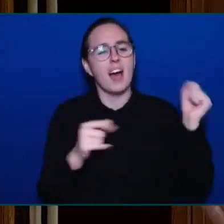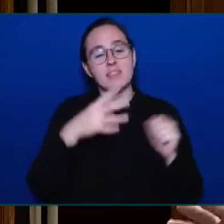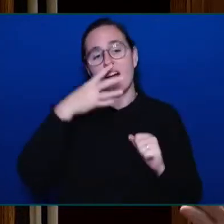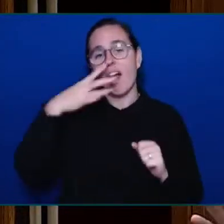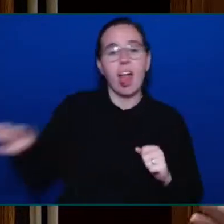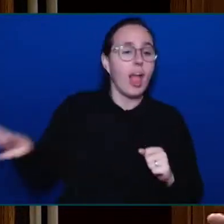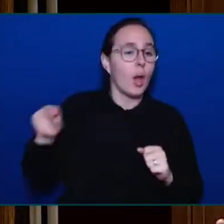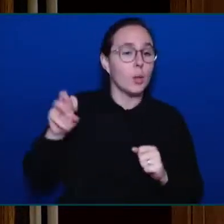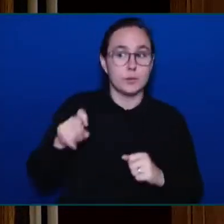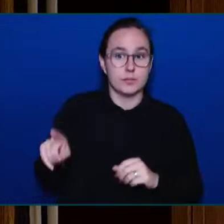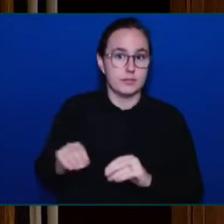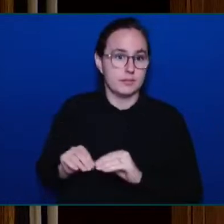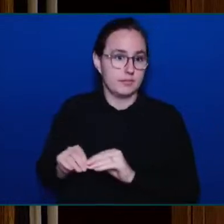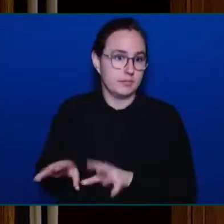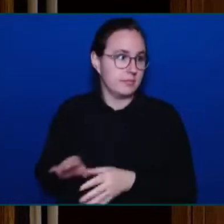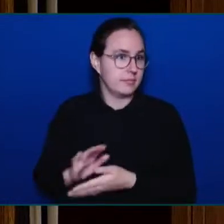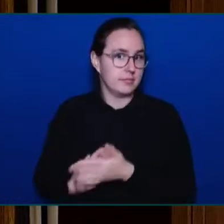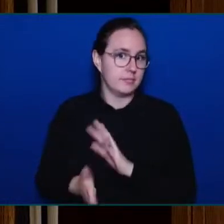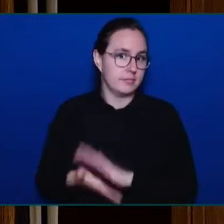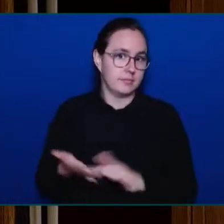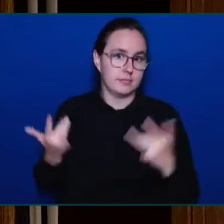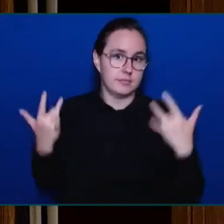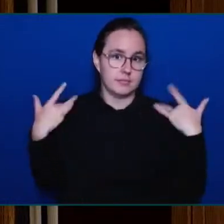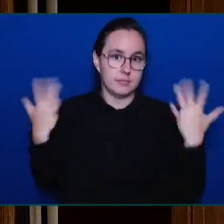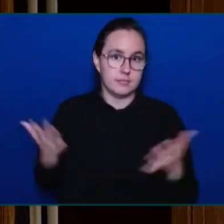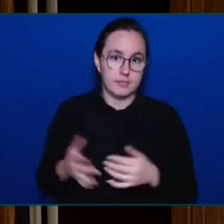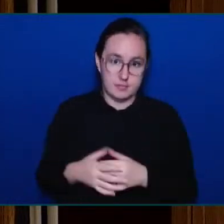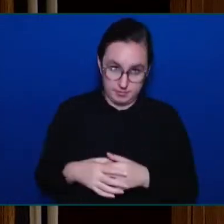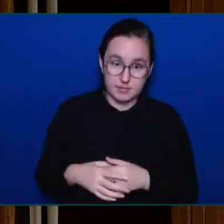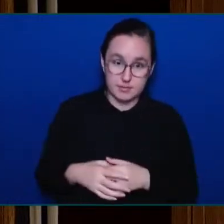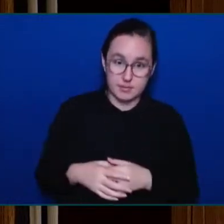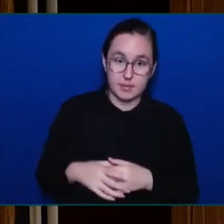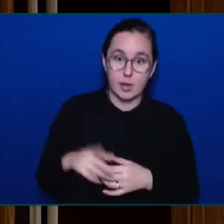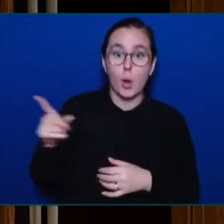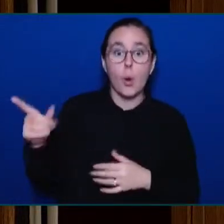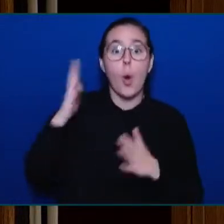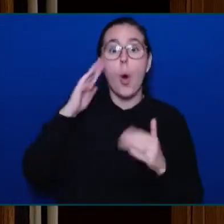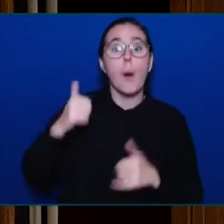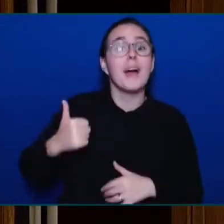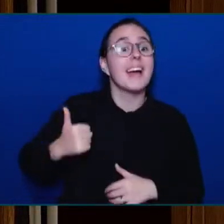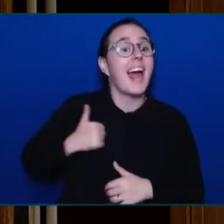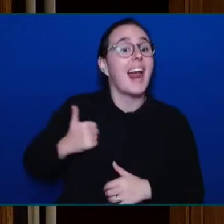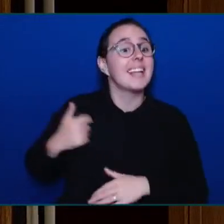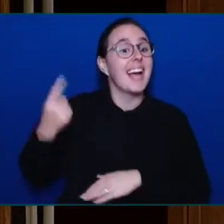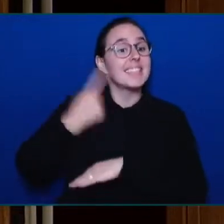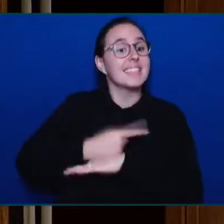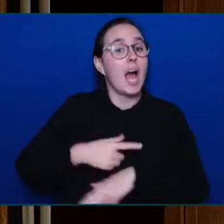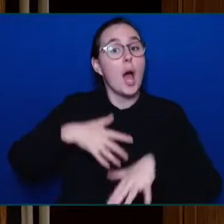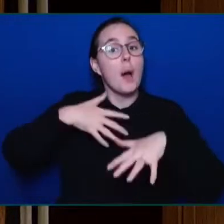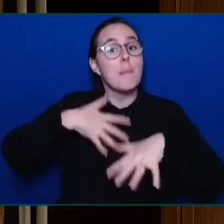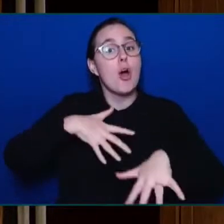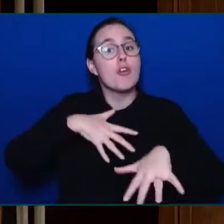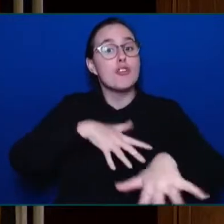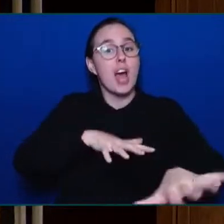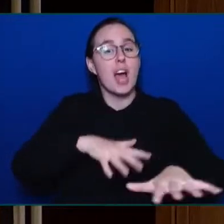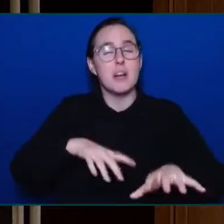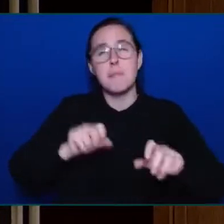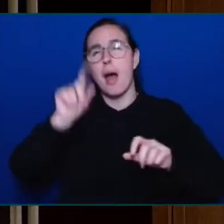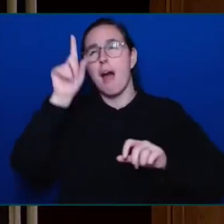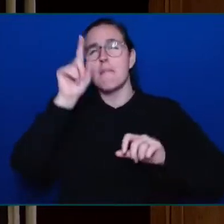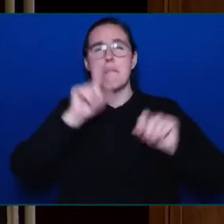the noise from the Canada Day parades will drown out the criticism that undoubtedly exists within that forensic audit, Mr.